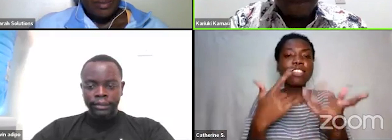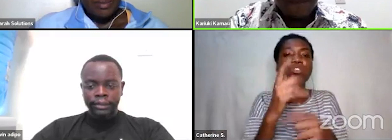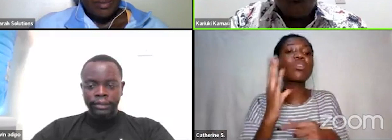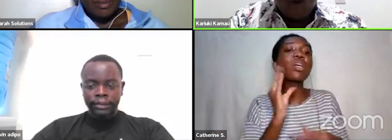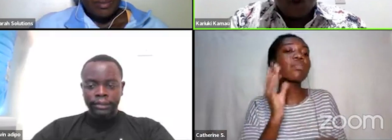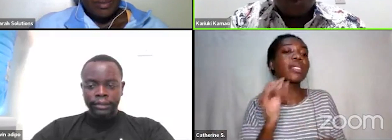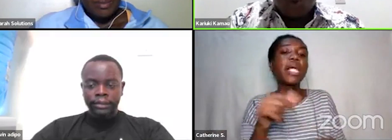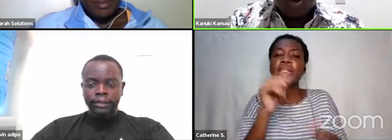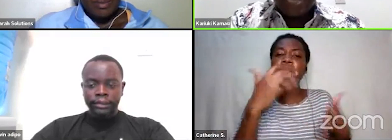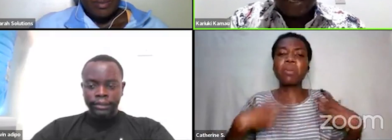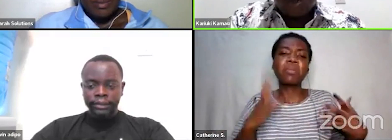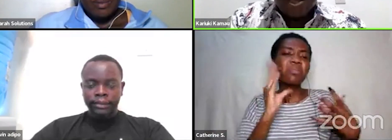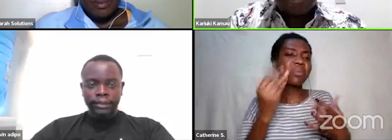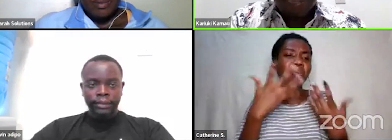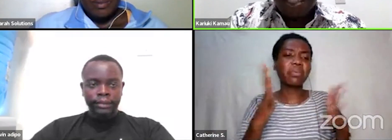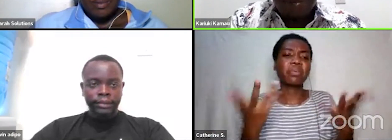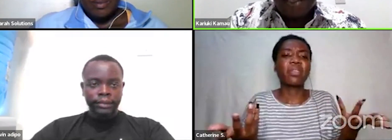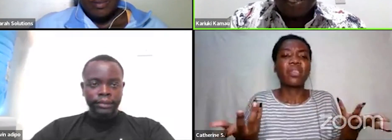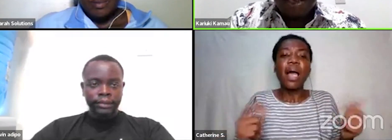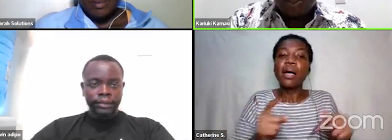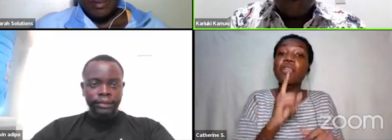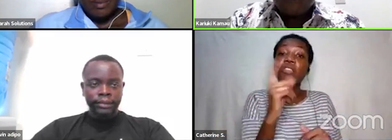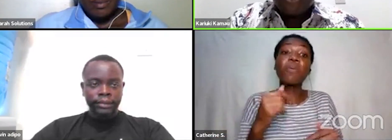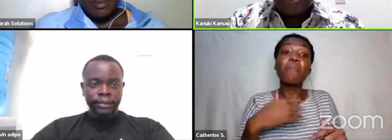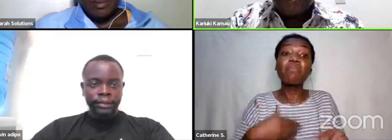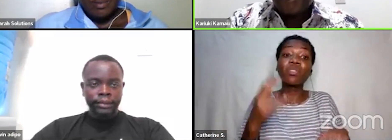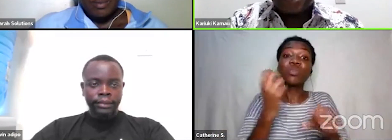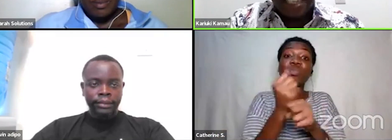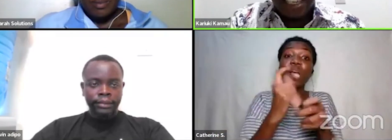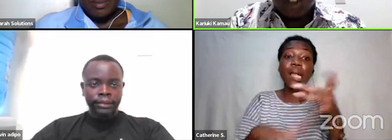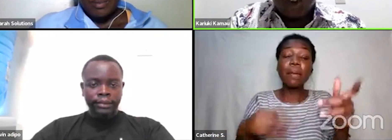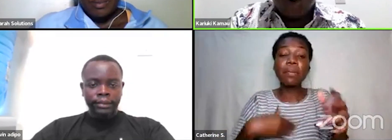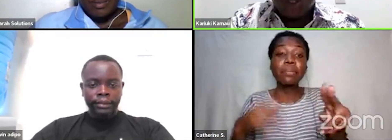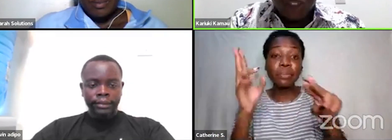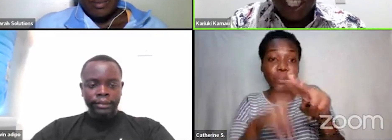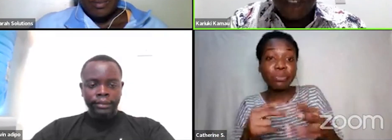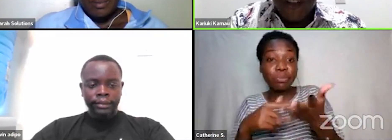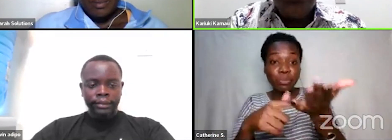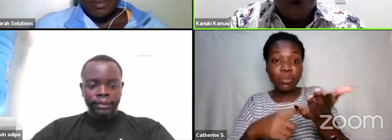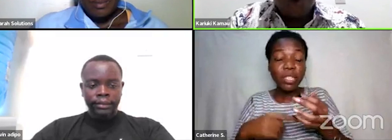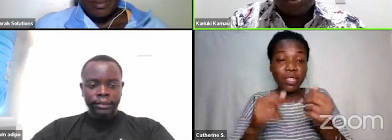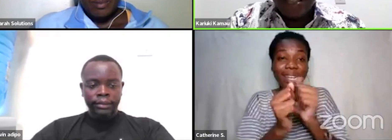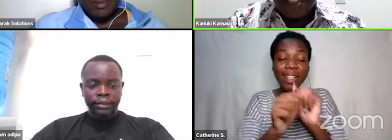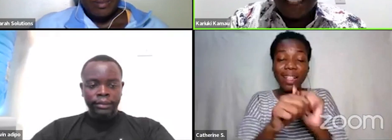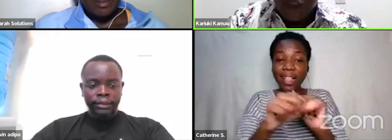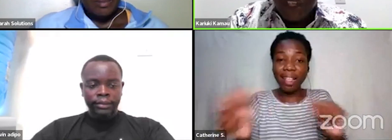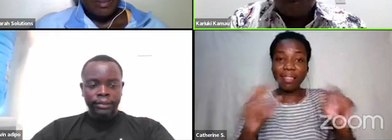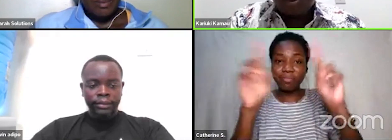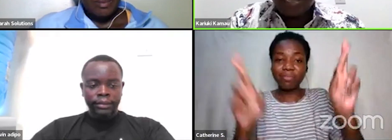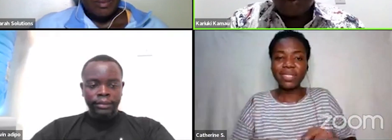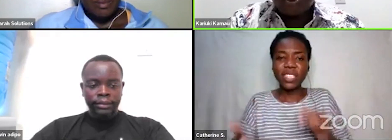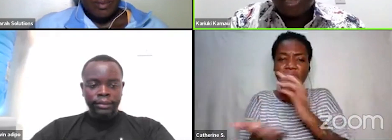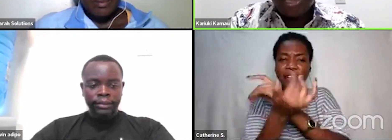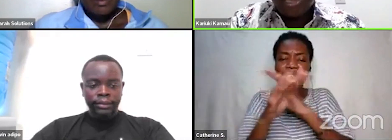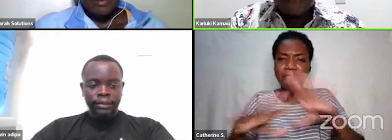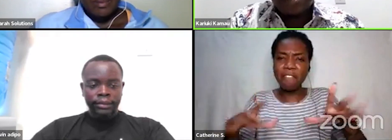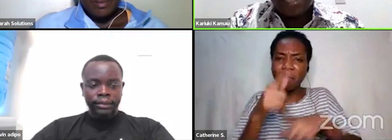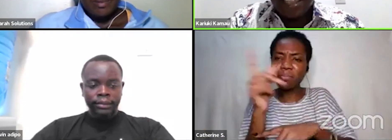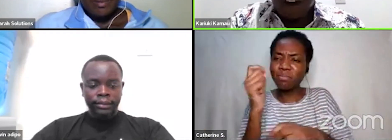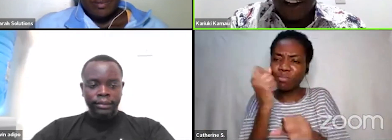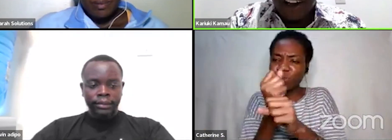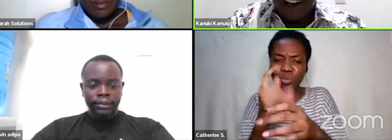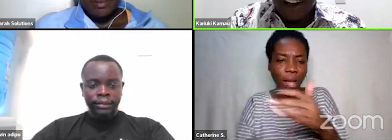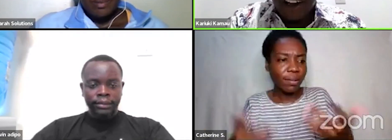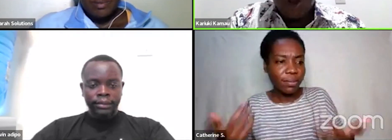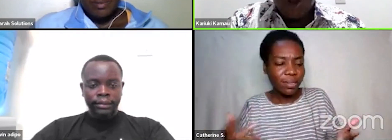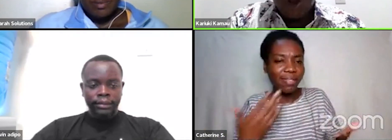by other people. So what I do is benchmarking myself with other international consulting firms. What are they doing? What are those things affecting